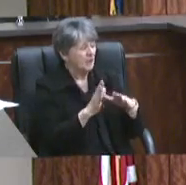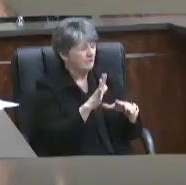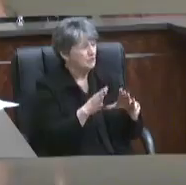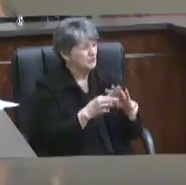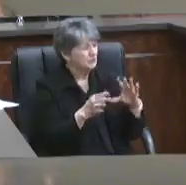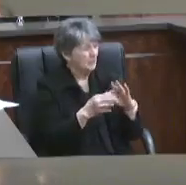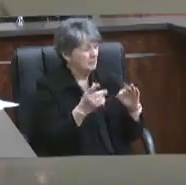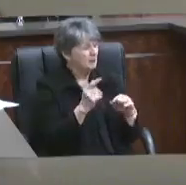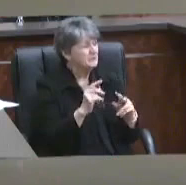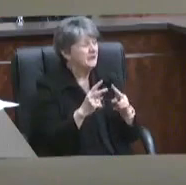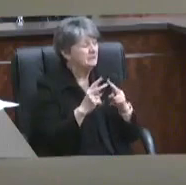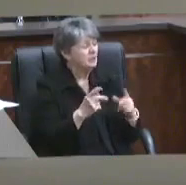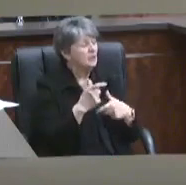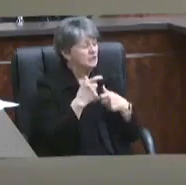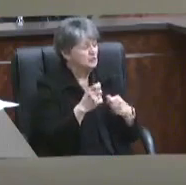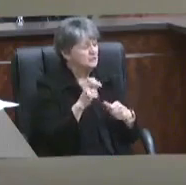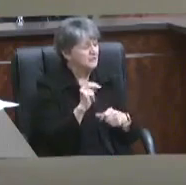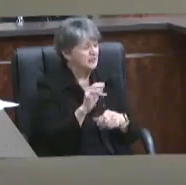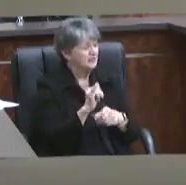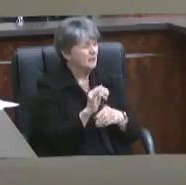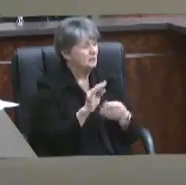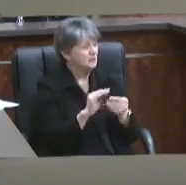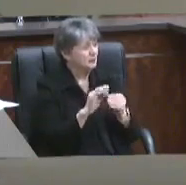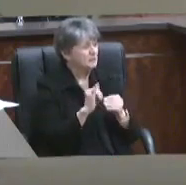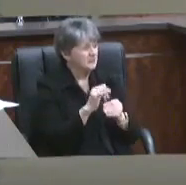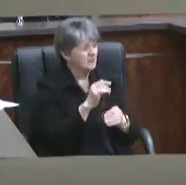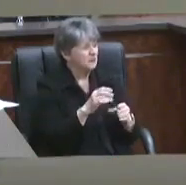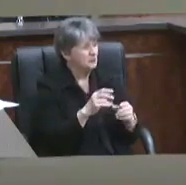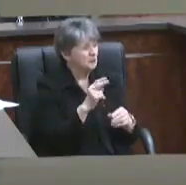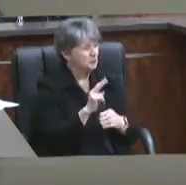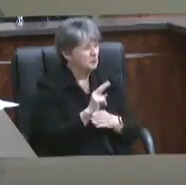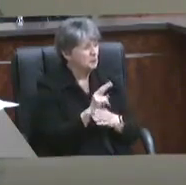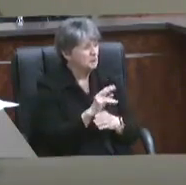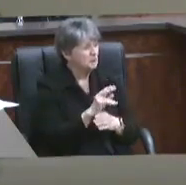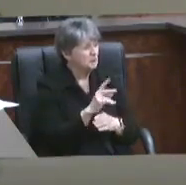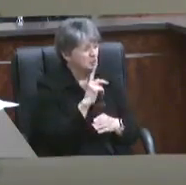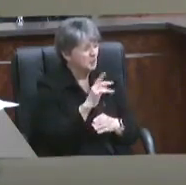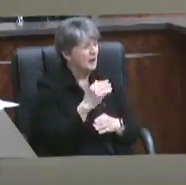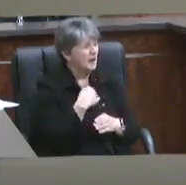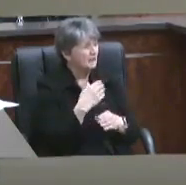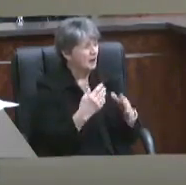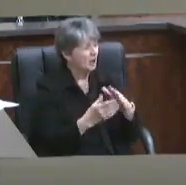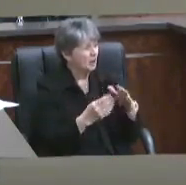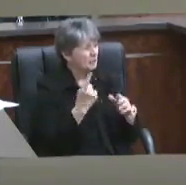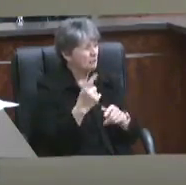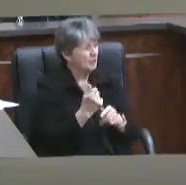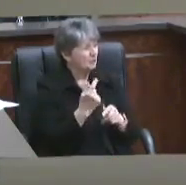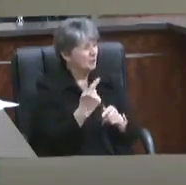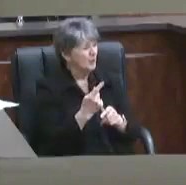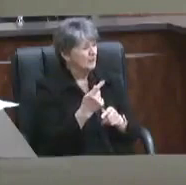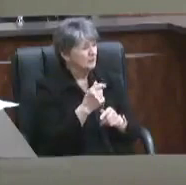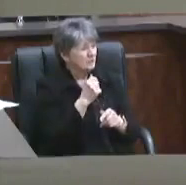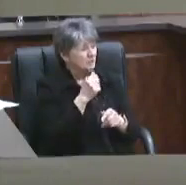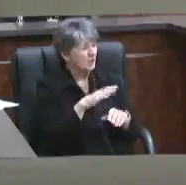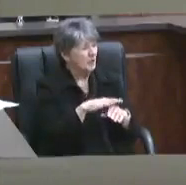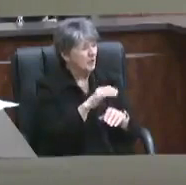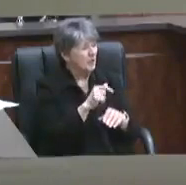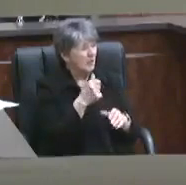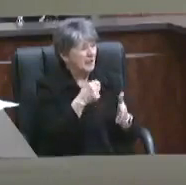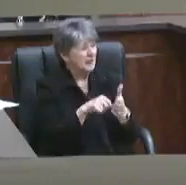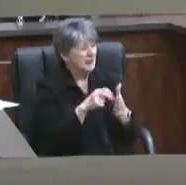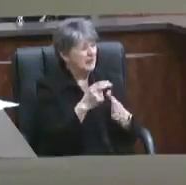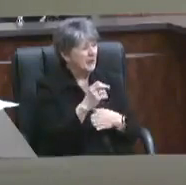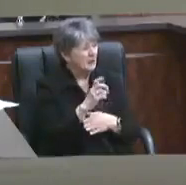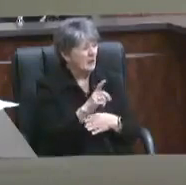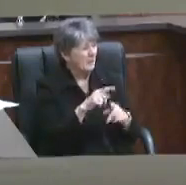because I'm very interested in those statistics that you gave. Absolutely. I've got a copy for everyone. I apologize. They're not all on letterhead, but that's okay.